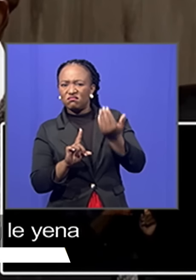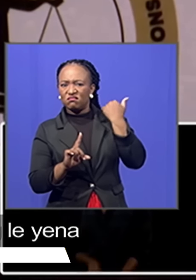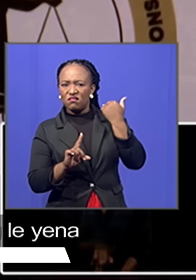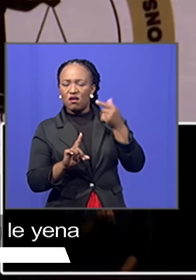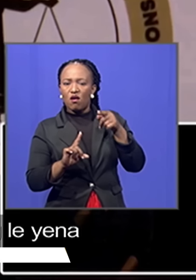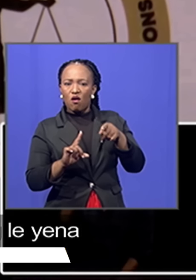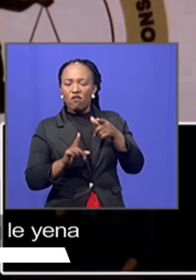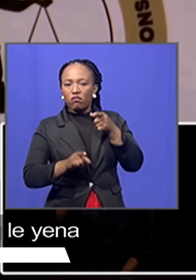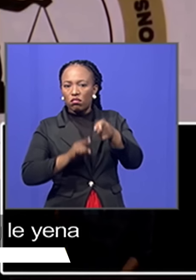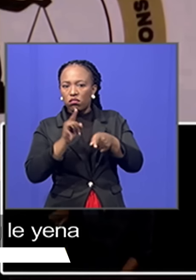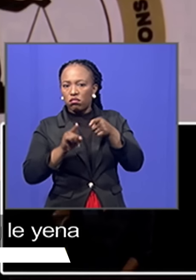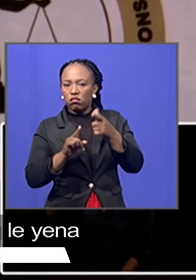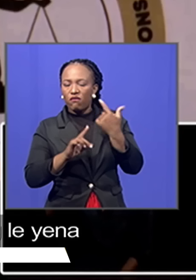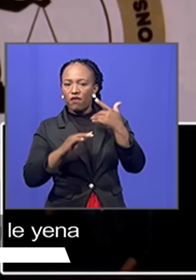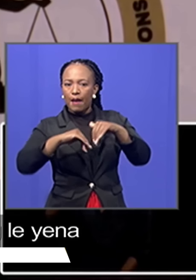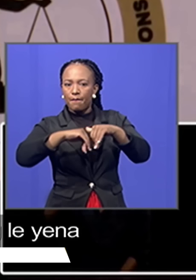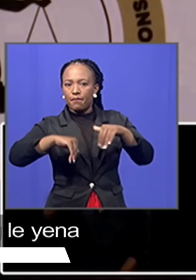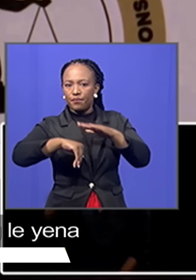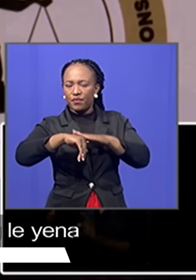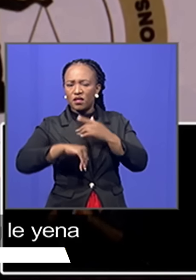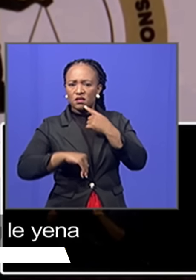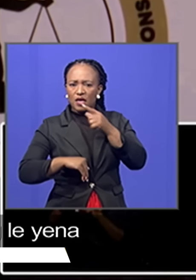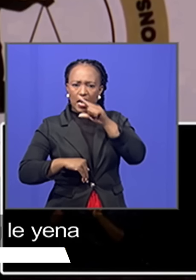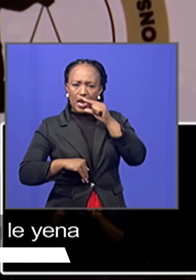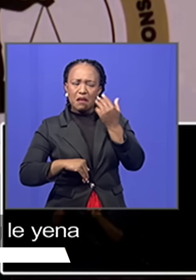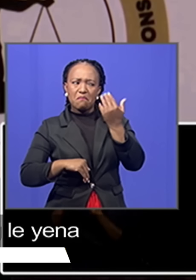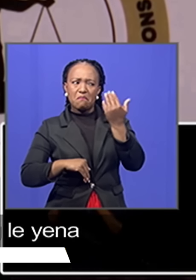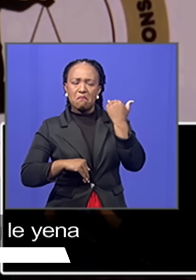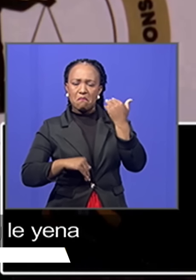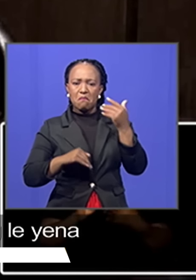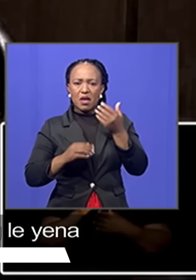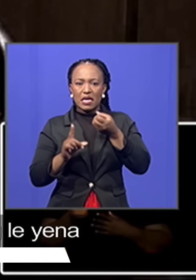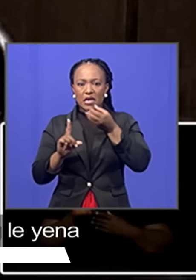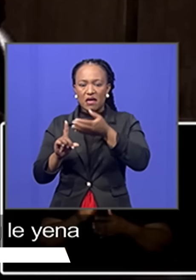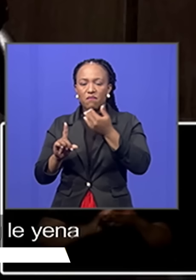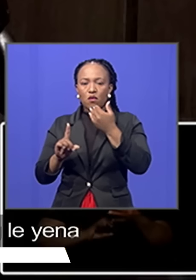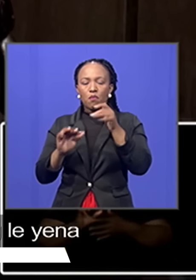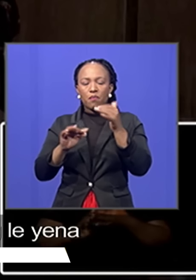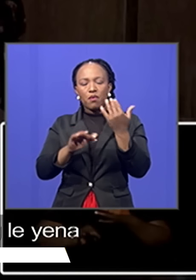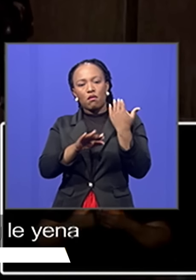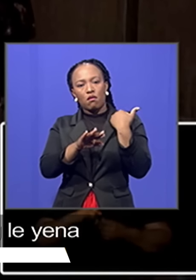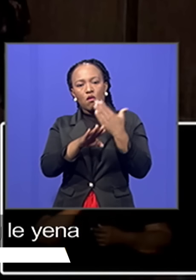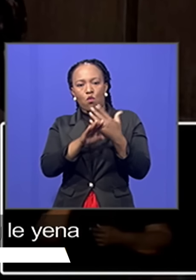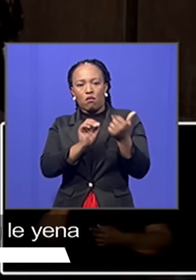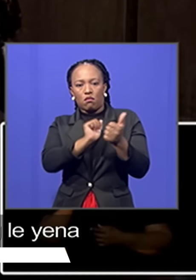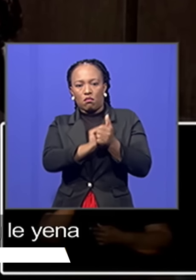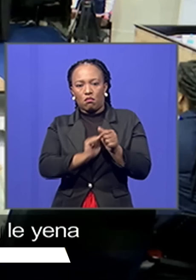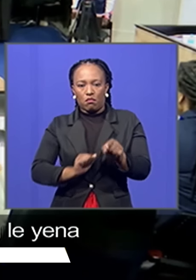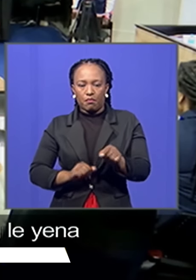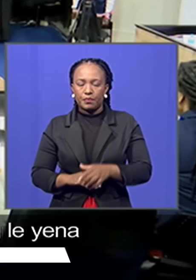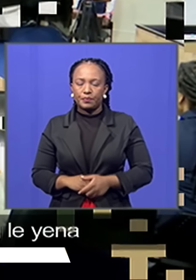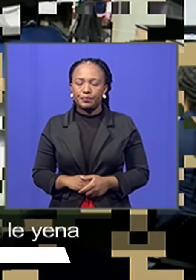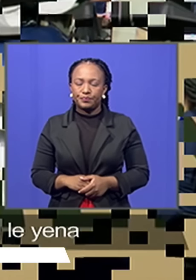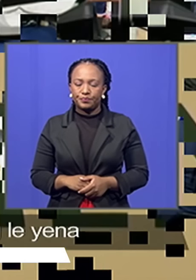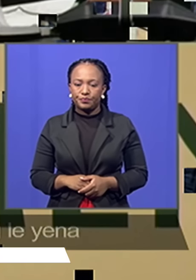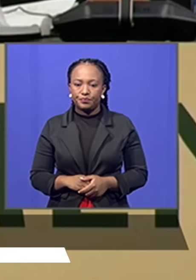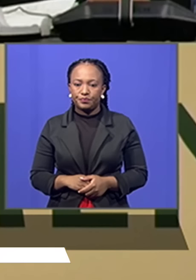kgatelelo e le leina leo a dumelago gore o file lona ke ba bangwe ba bahlankedi lekaleng la toka le tšhireletšo.